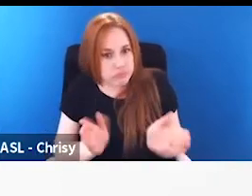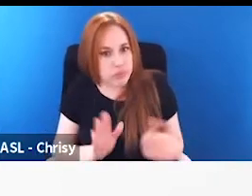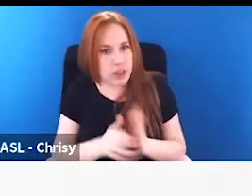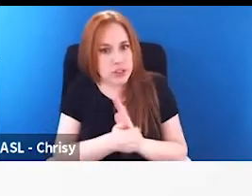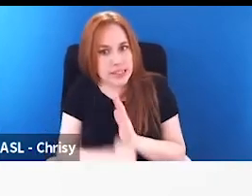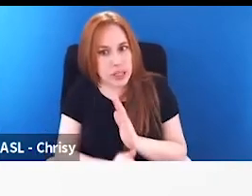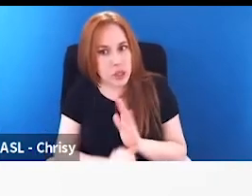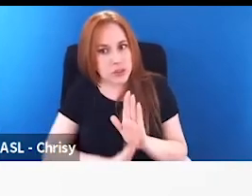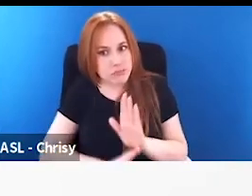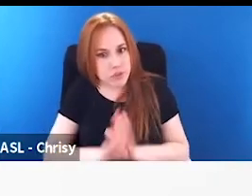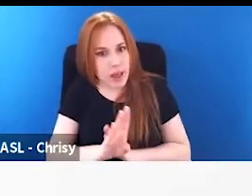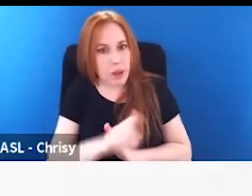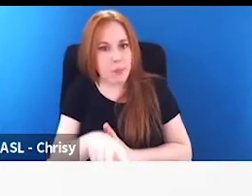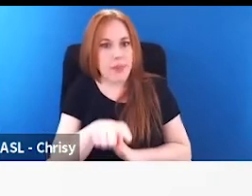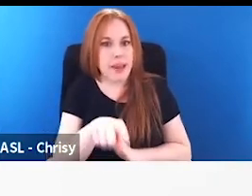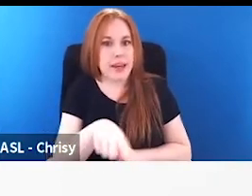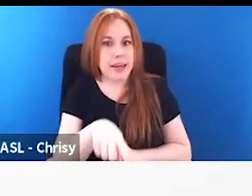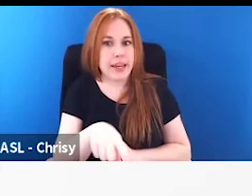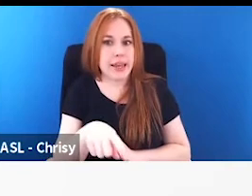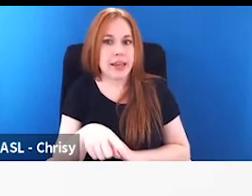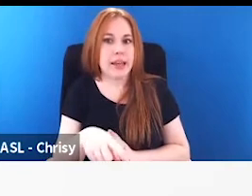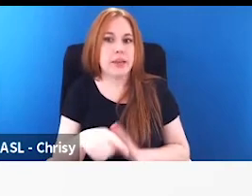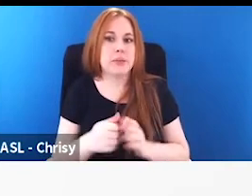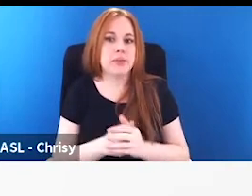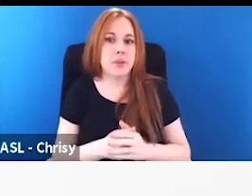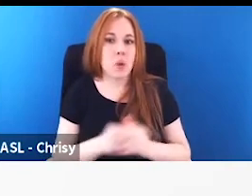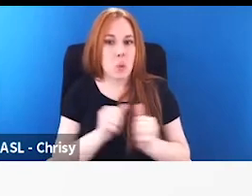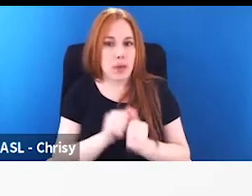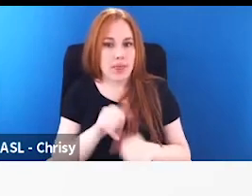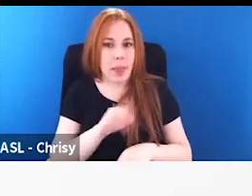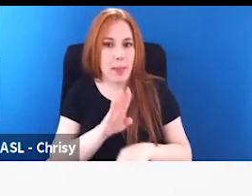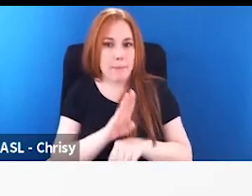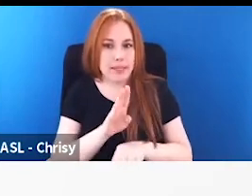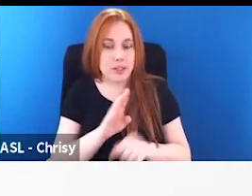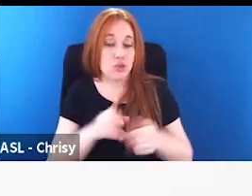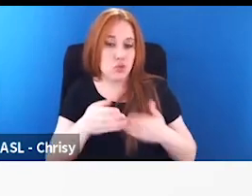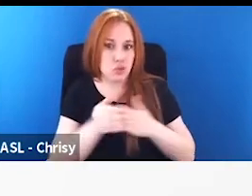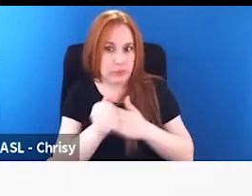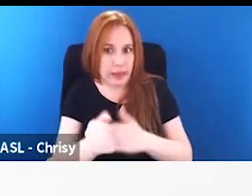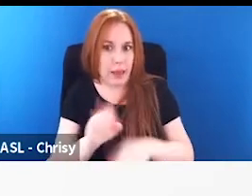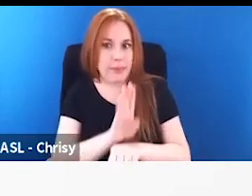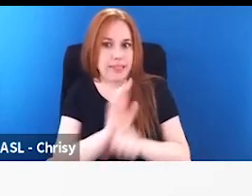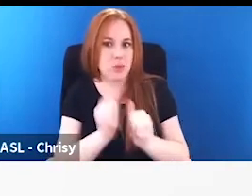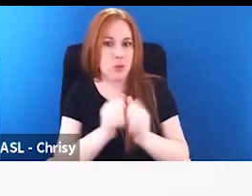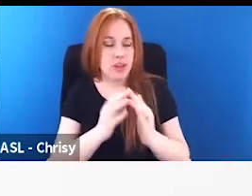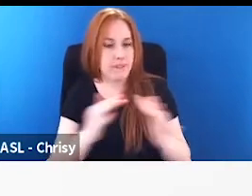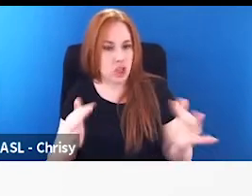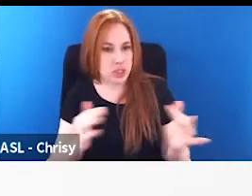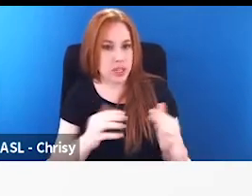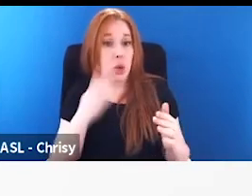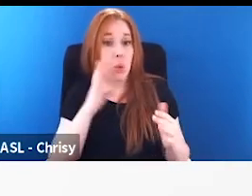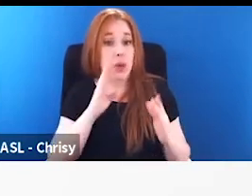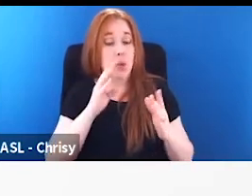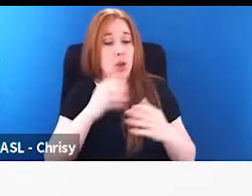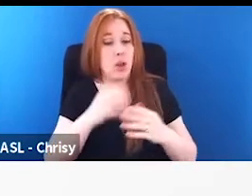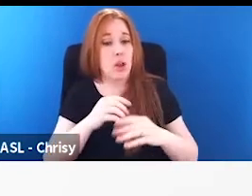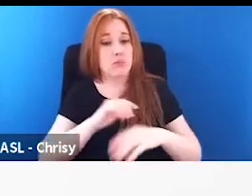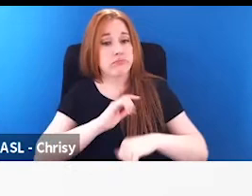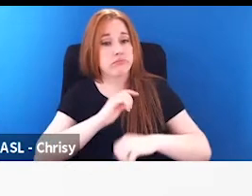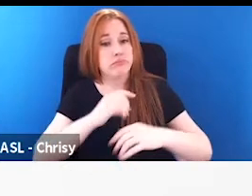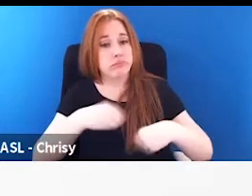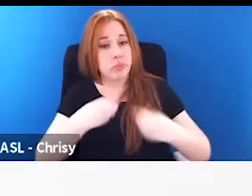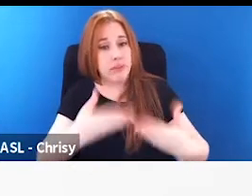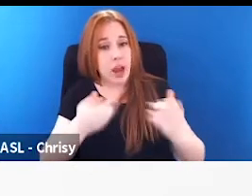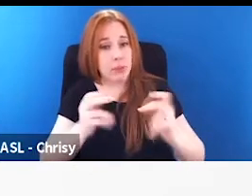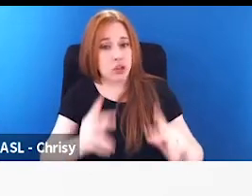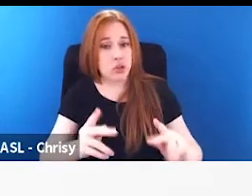to drive business with that diversity and thought. We also are going to create opportunities to showcase the